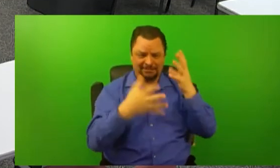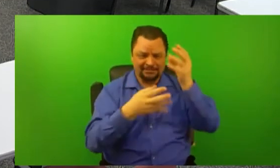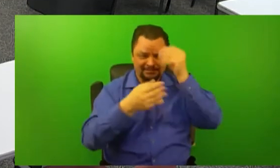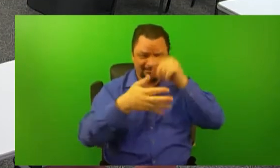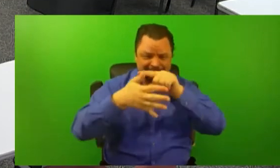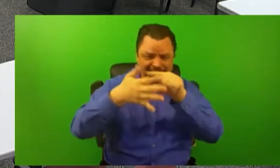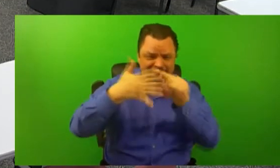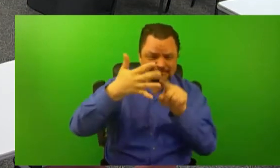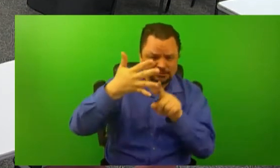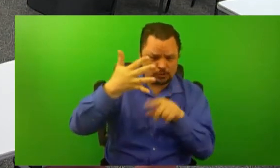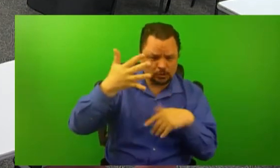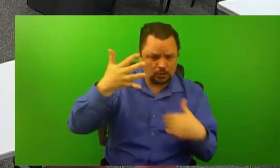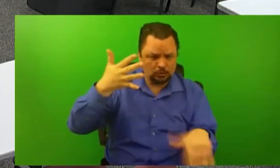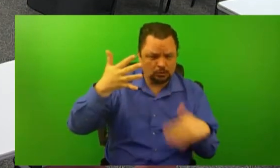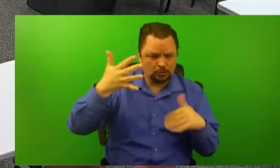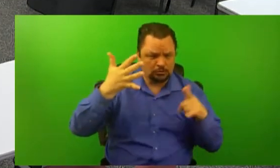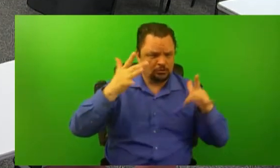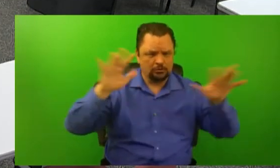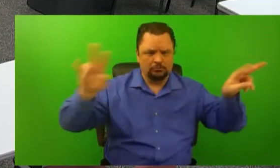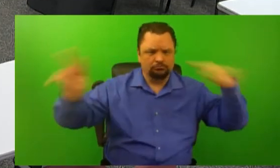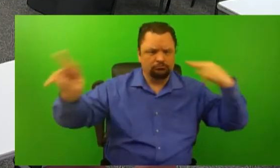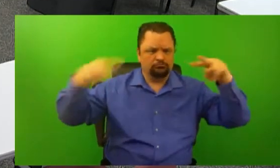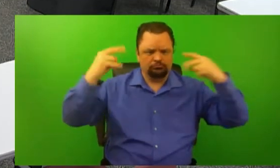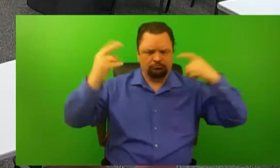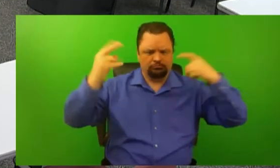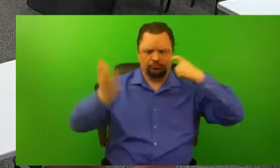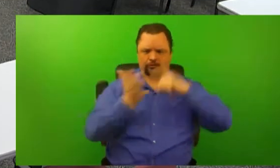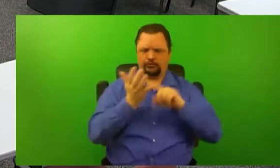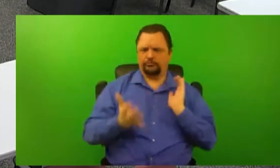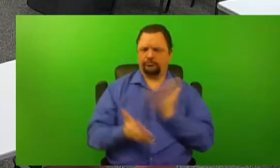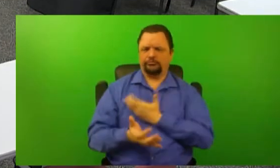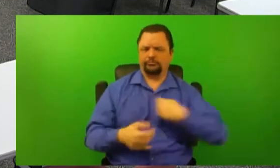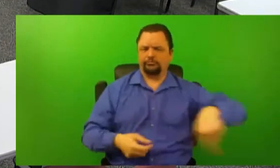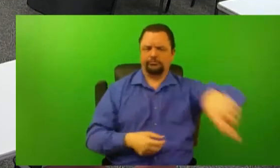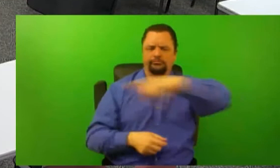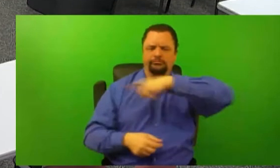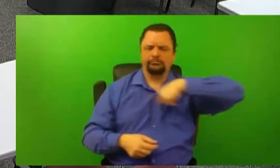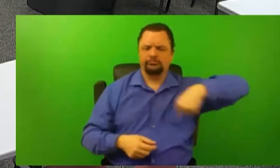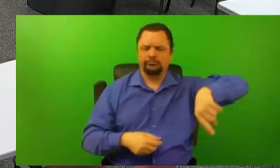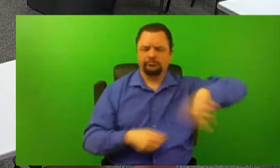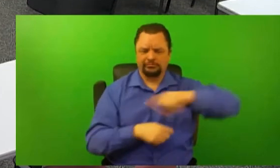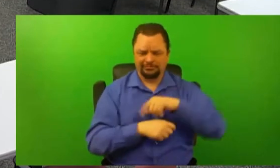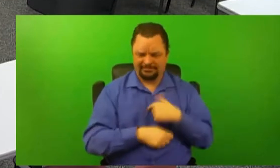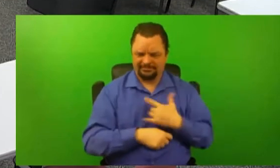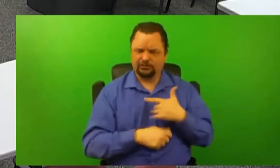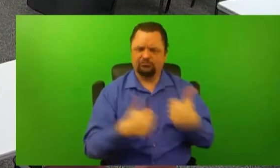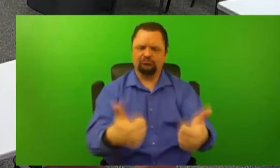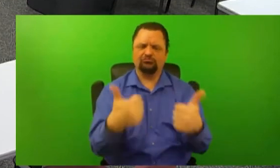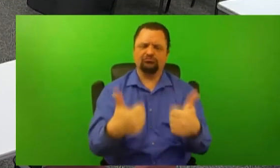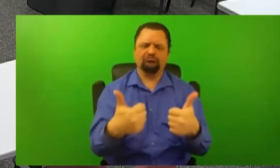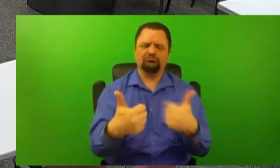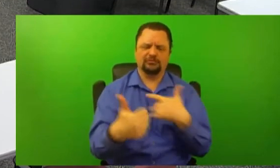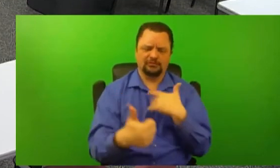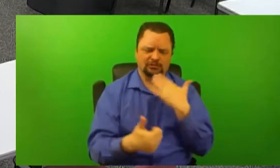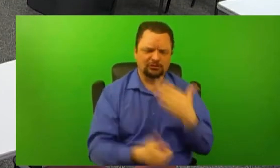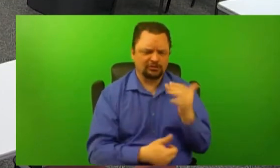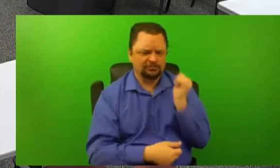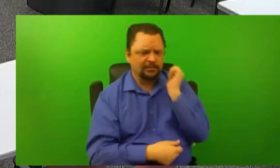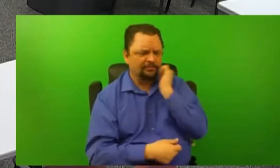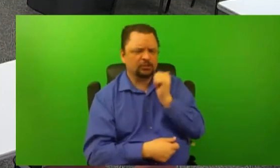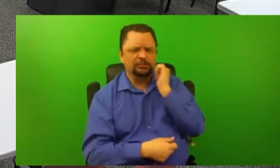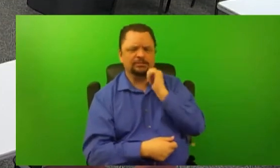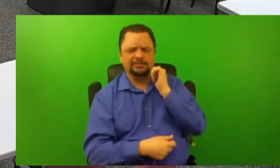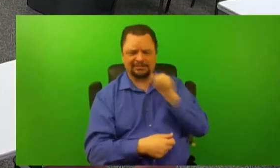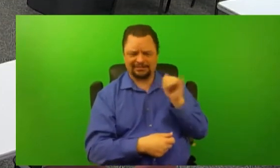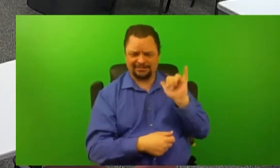useful all along. I look at it every day, and it's nice to be able to